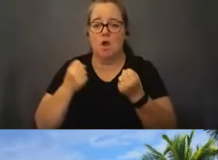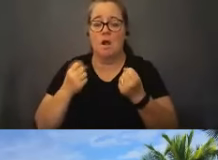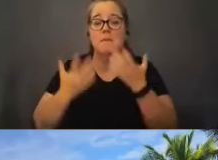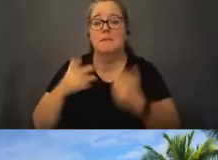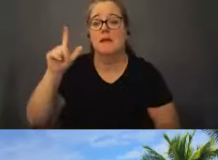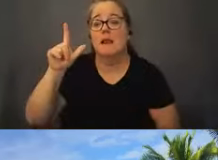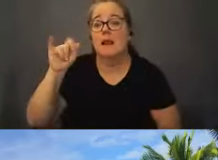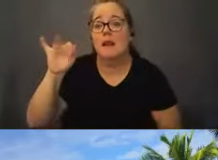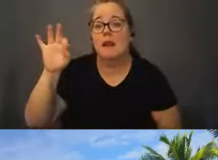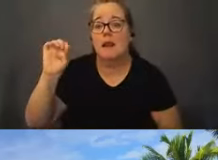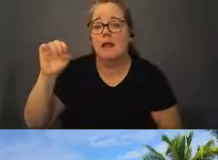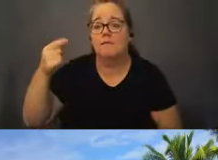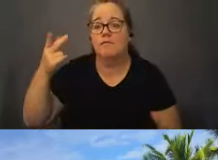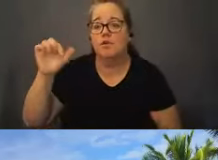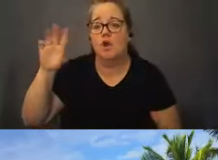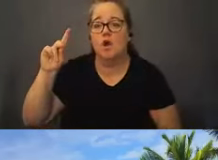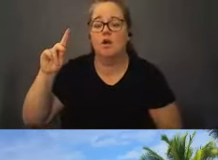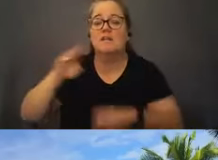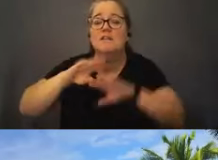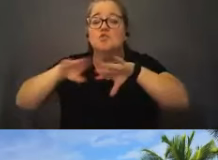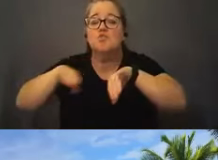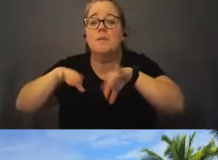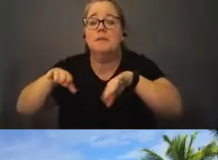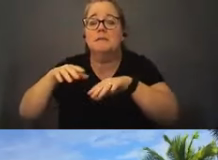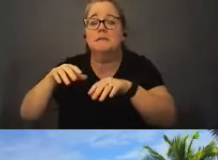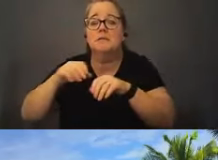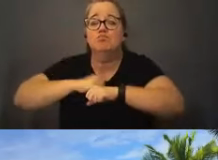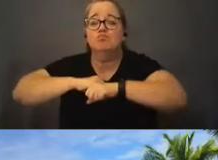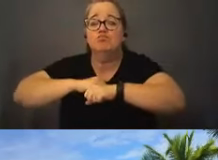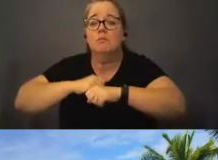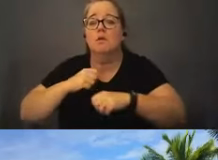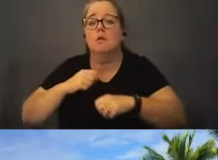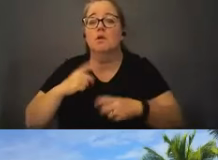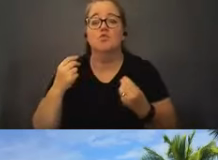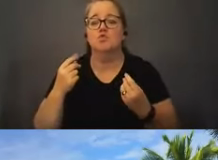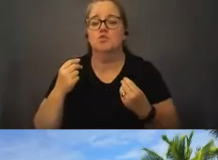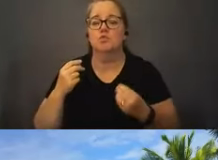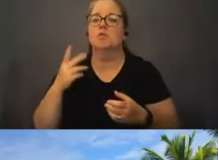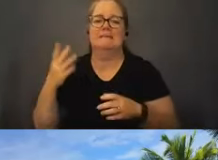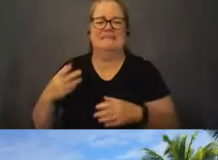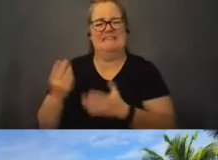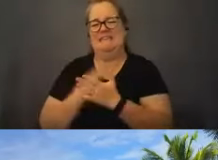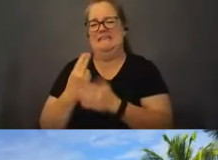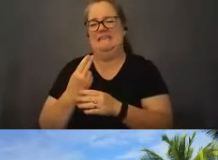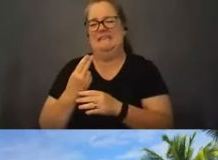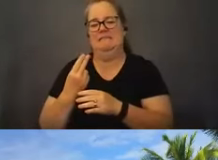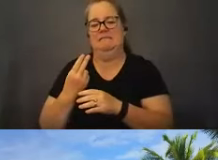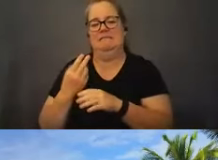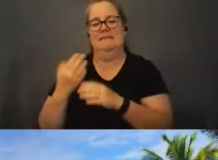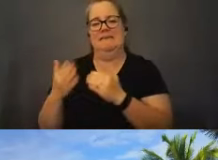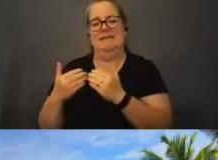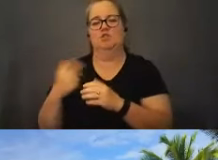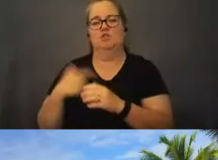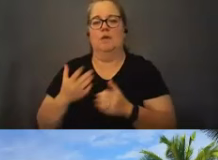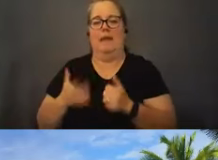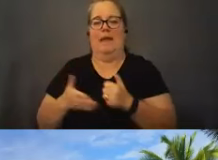this on at the pool. This is very easy to just pull out and put on someone that needs rescue breathing, and then